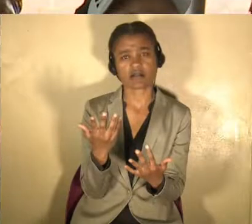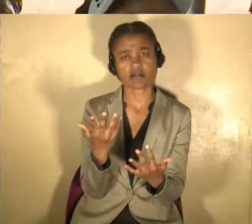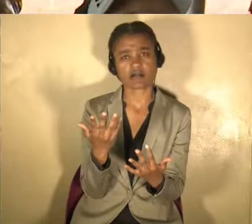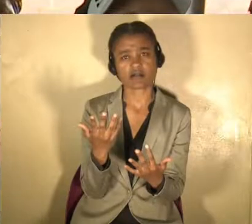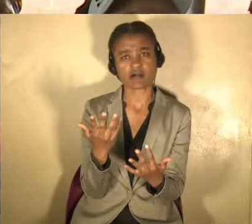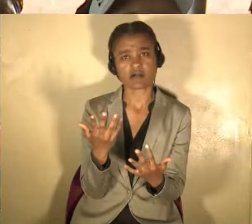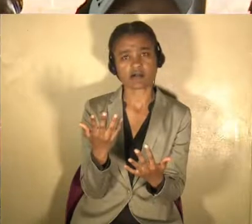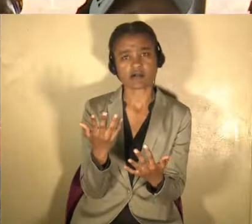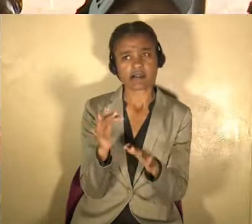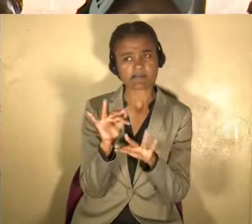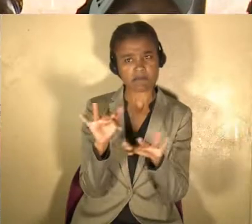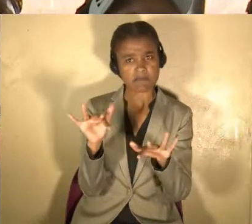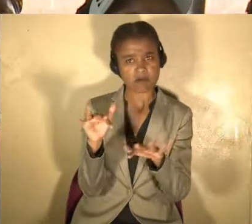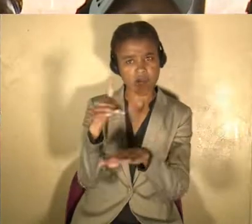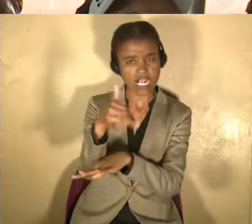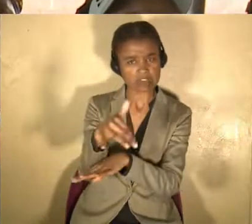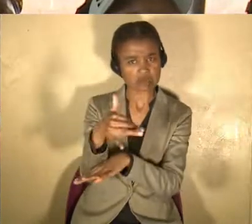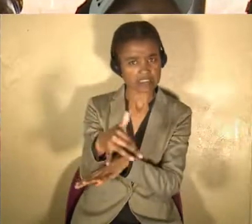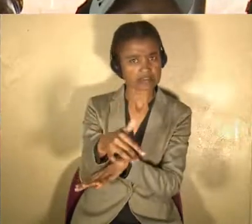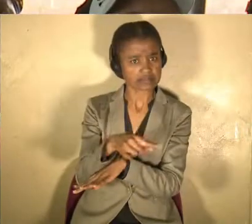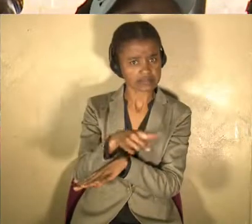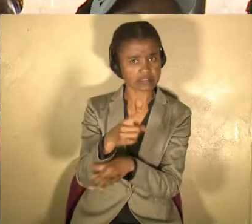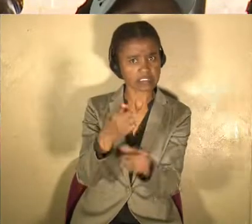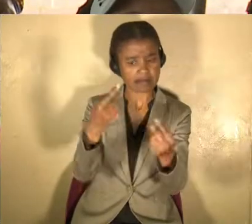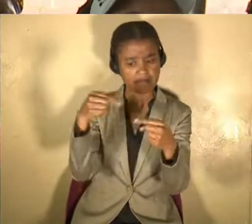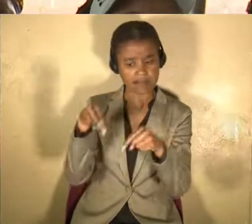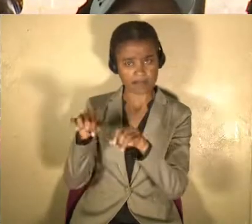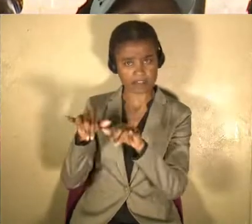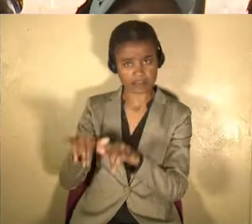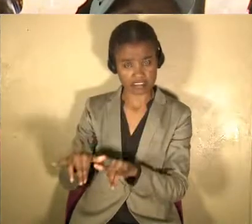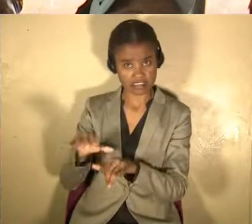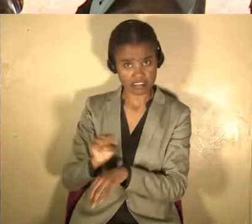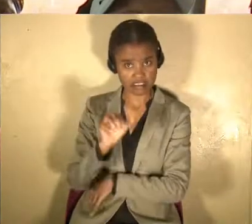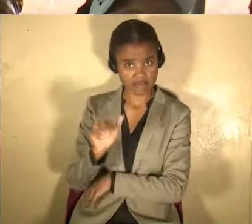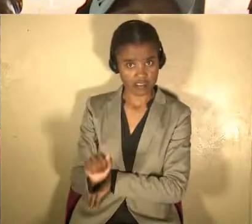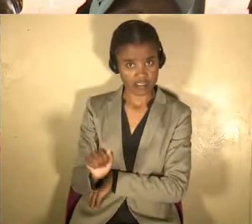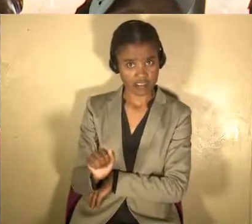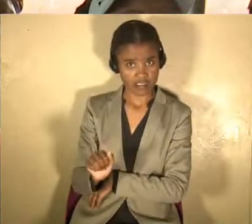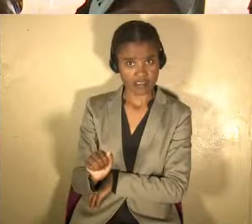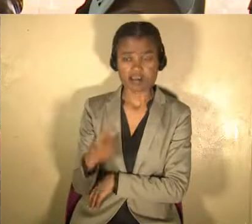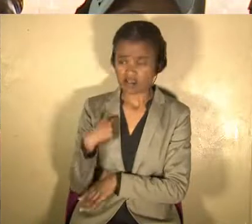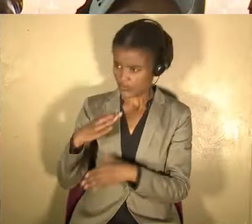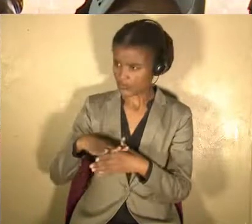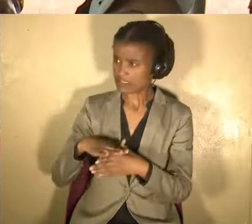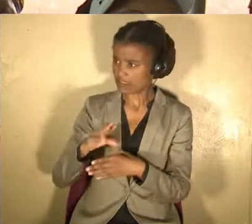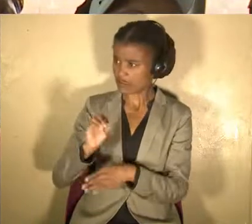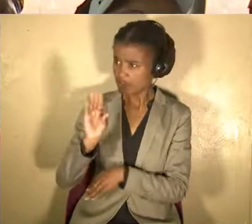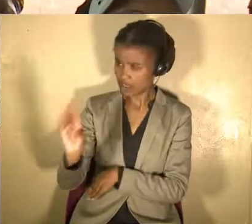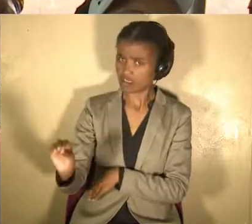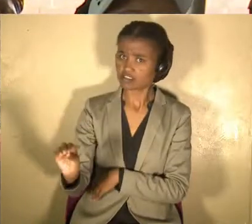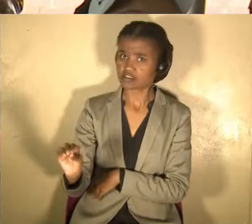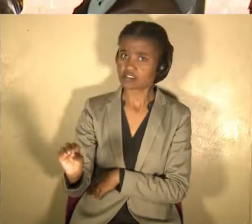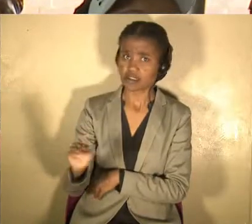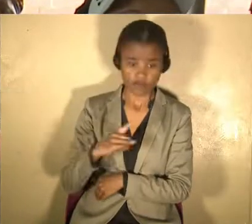Ha ke botsa so ke botsa ka mabaka ana. Jwale ka ne le tseba hona eno re na le bothata ba